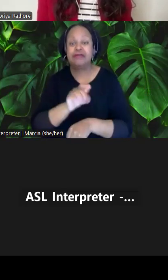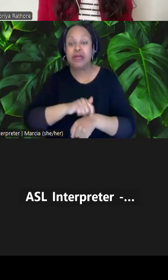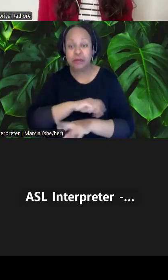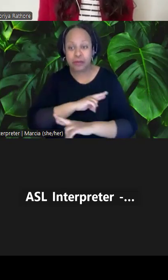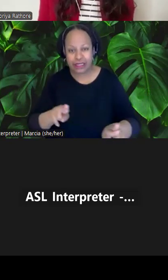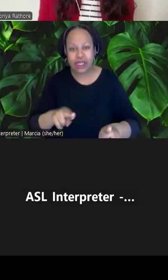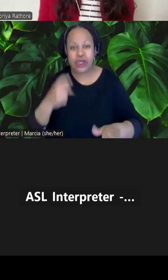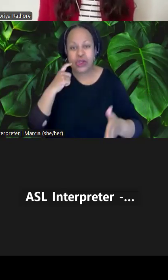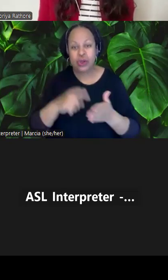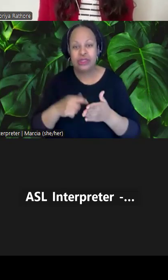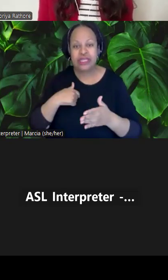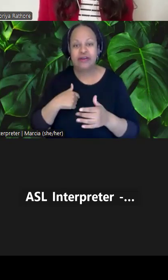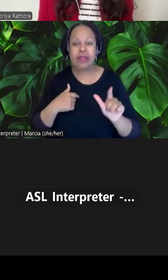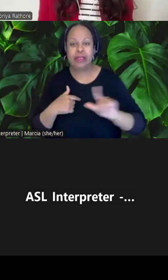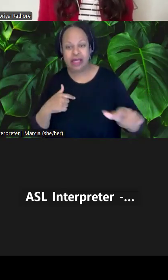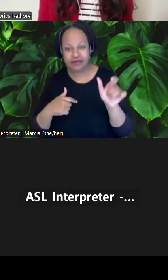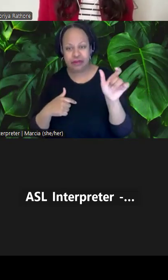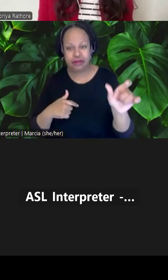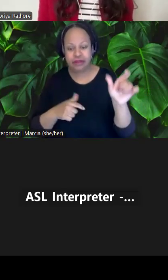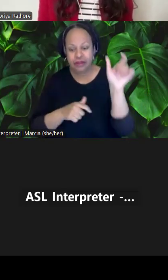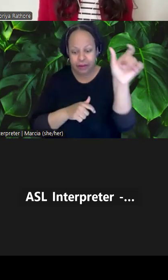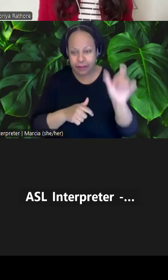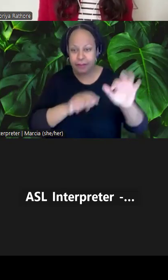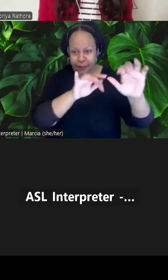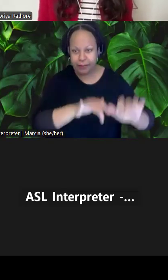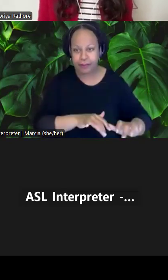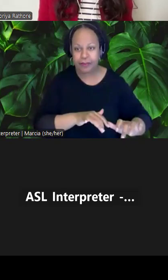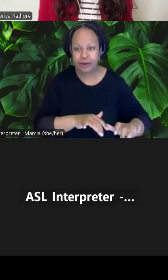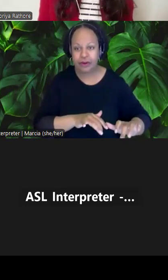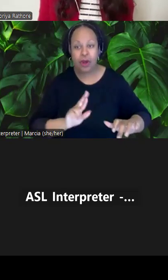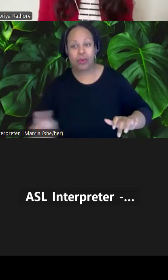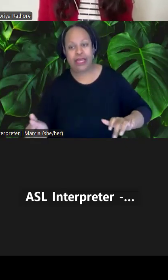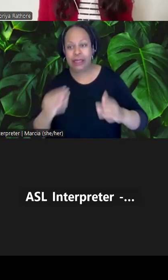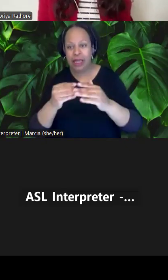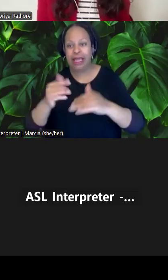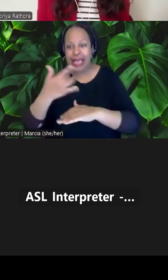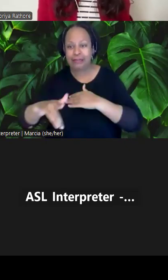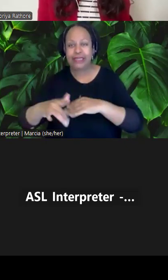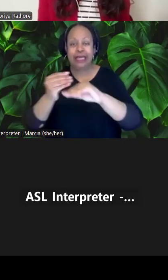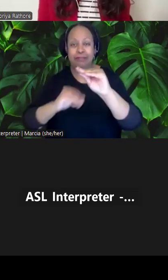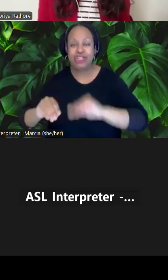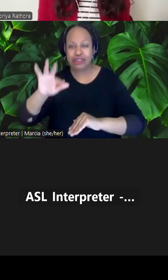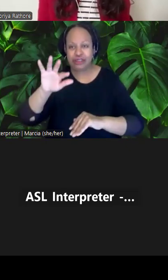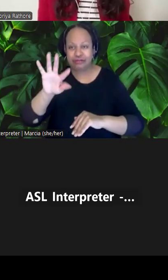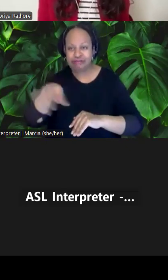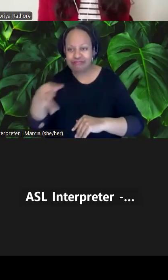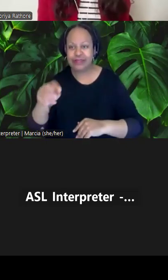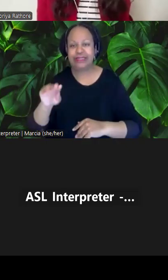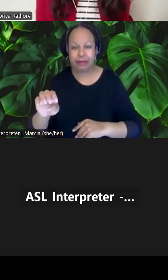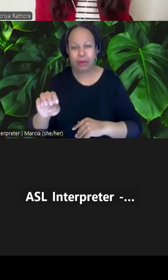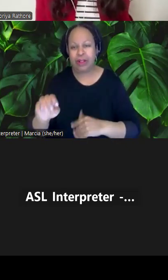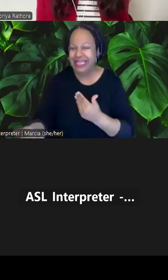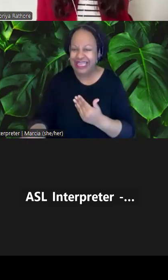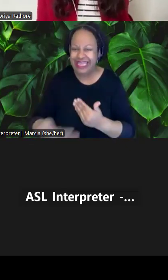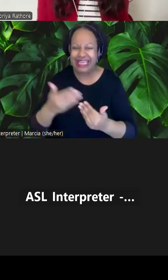an empty budget table on the right. They're both pretty straightforward to fill out. You can use Google Docs to copy over your questions and